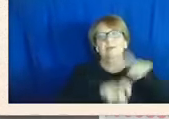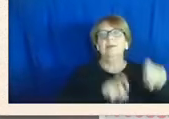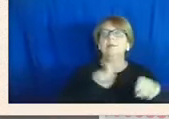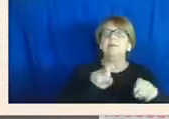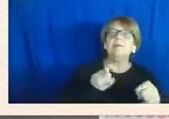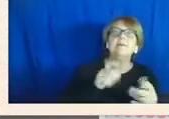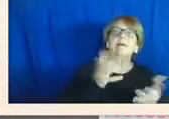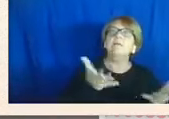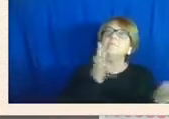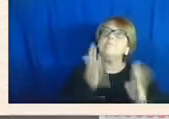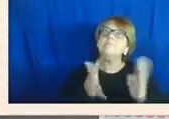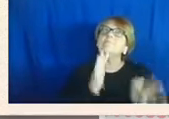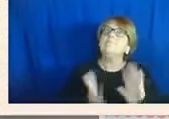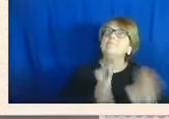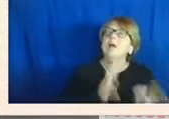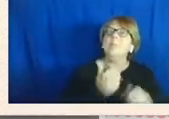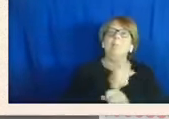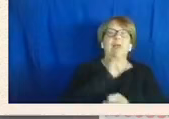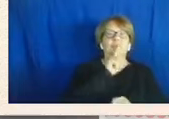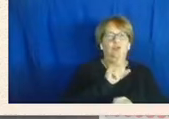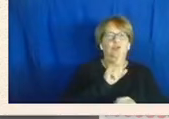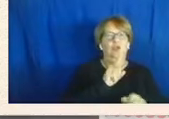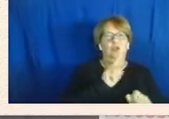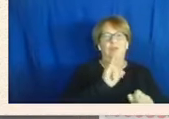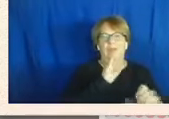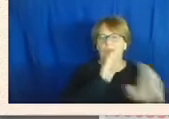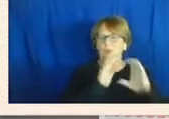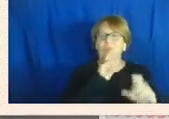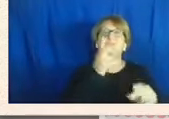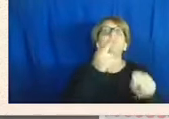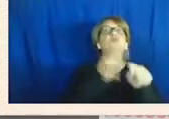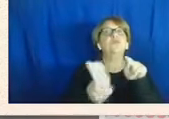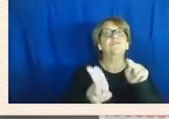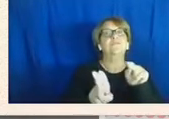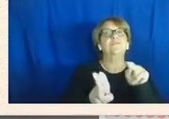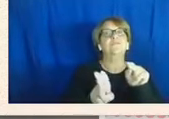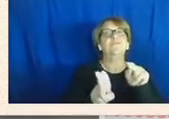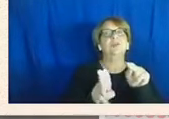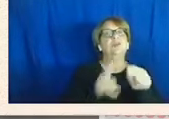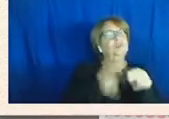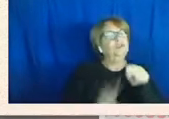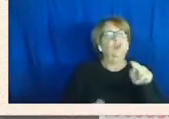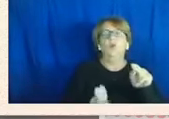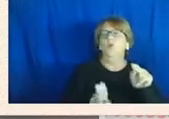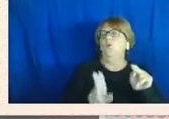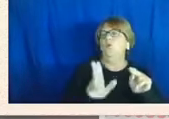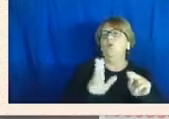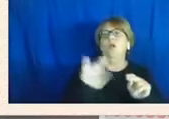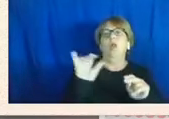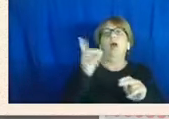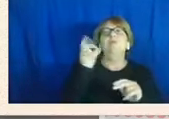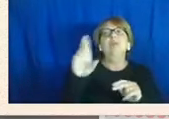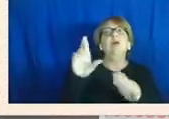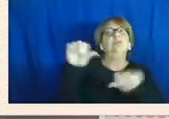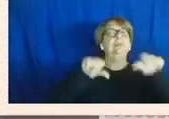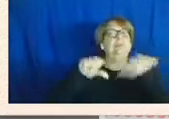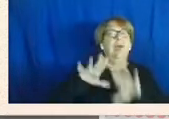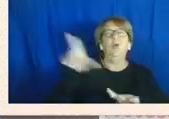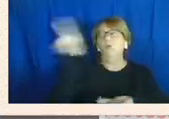really want to keep these communications brief. We want to keep it short and sweet. Hey, like doctors and scientists are really working hard to find solutions